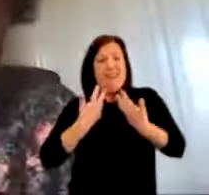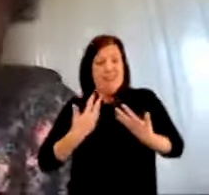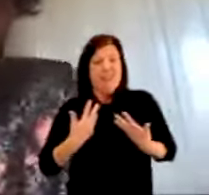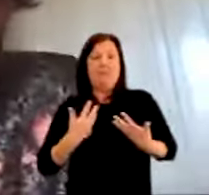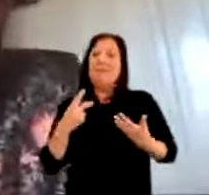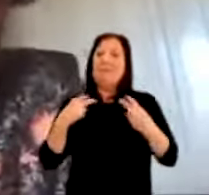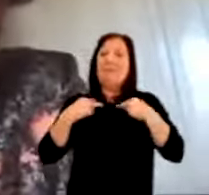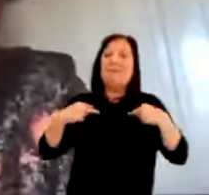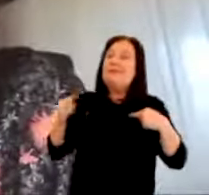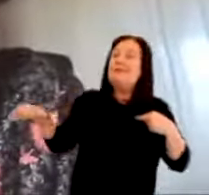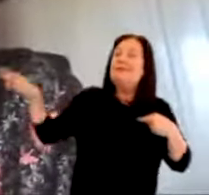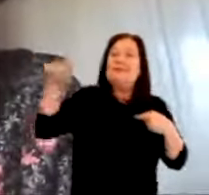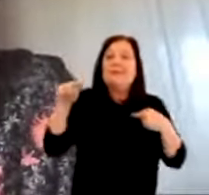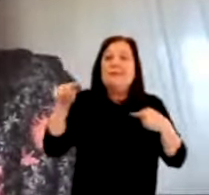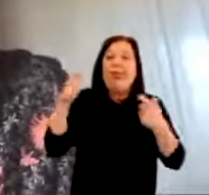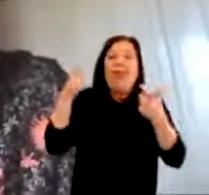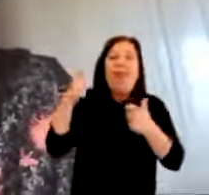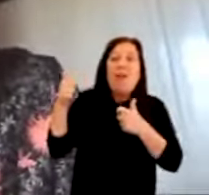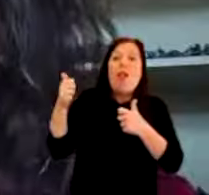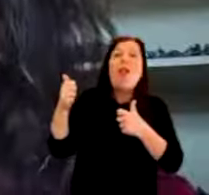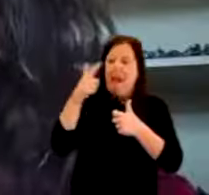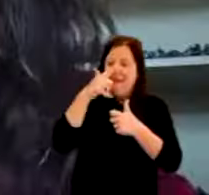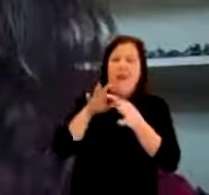legal support that money can buy.